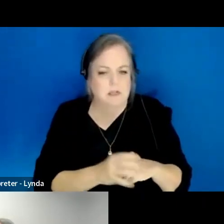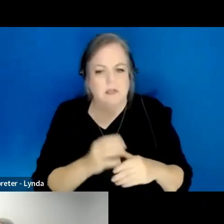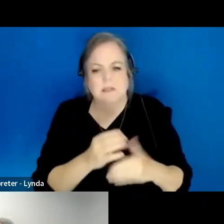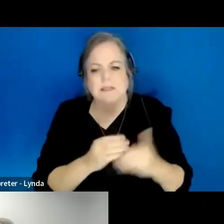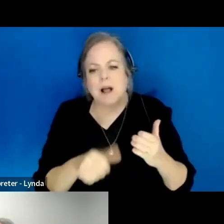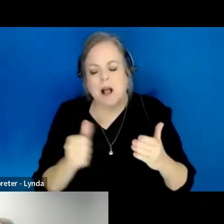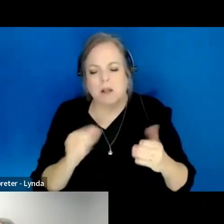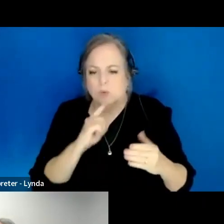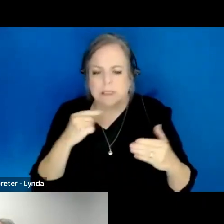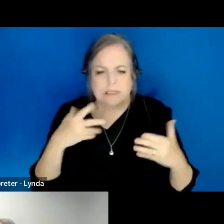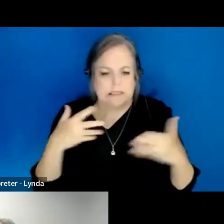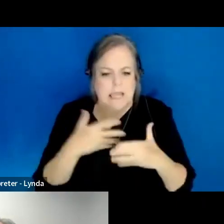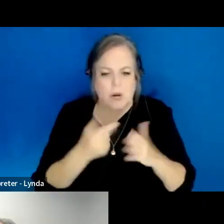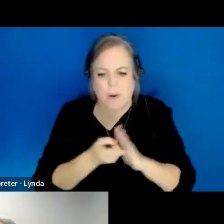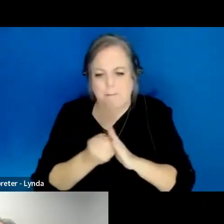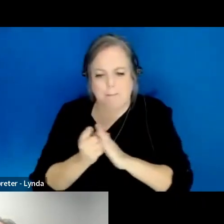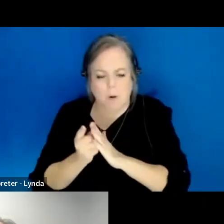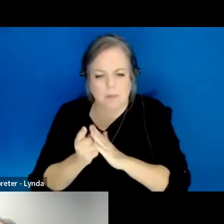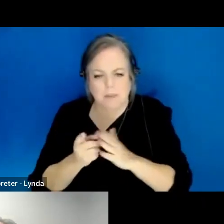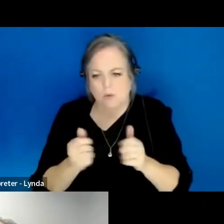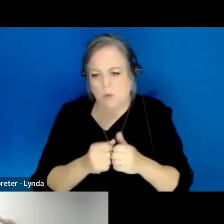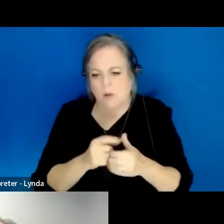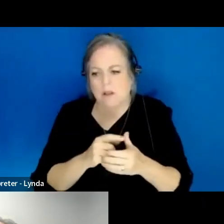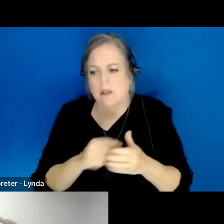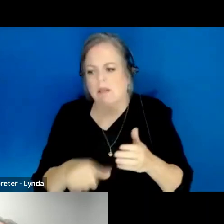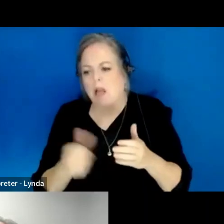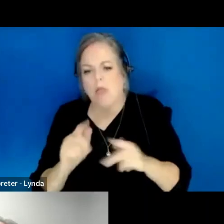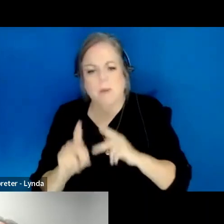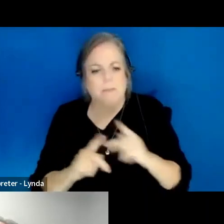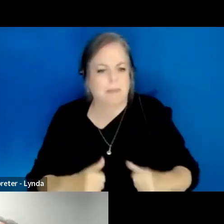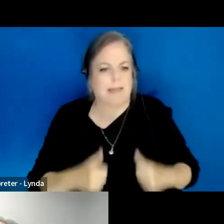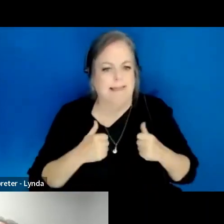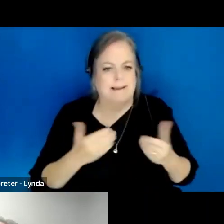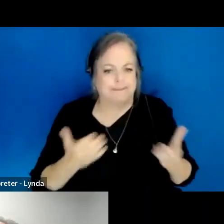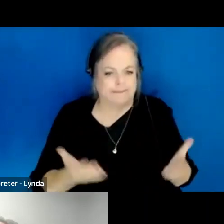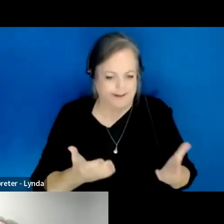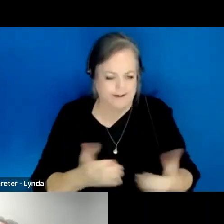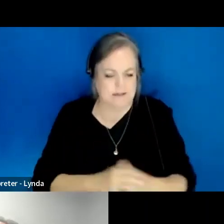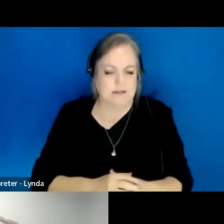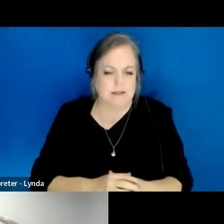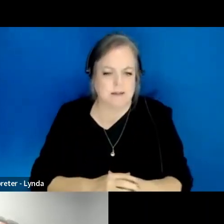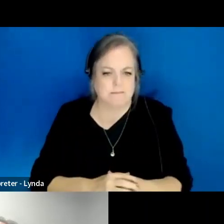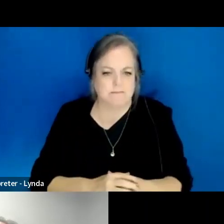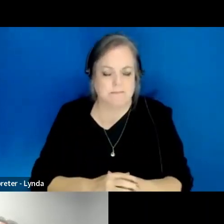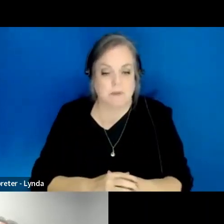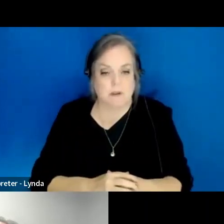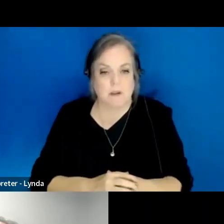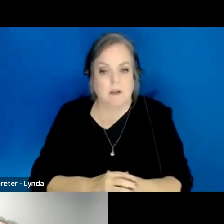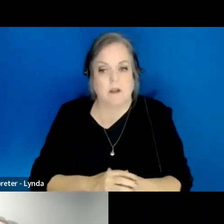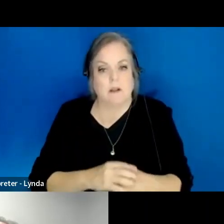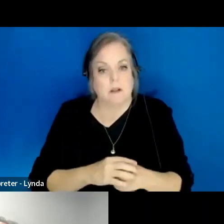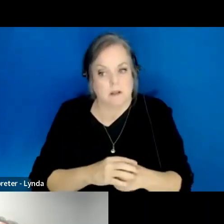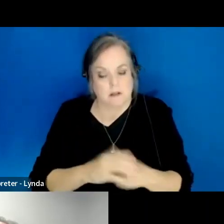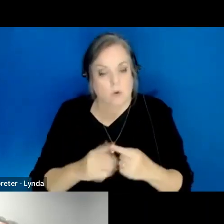very scary moments with the remaining individuals that live here. And when it came time